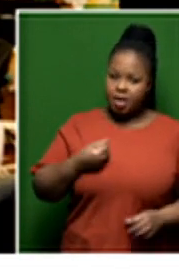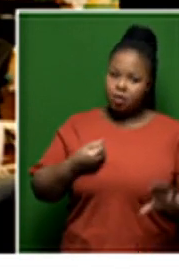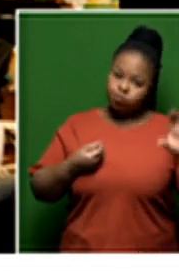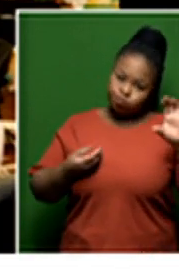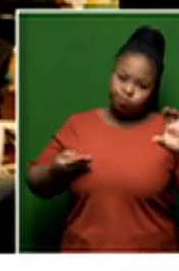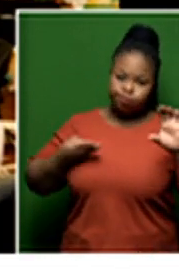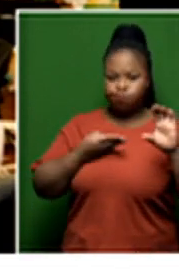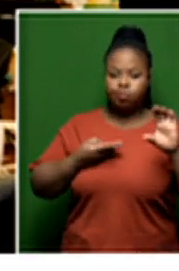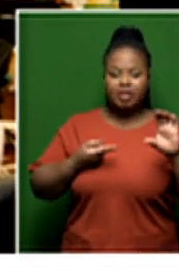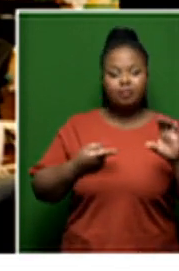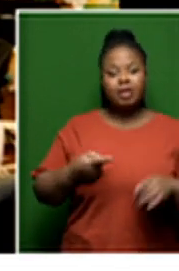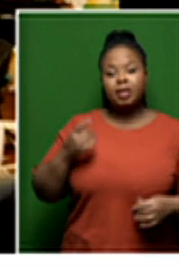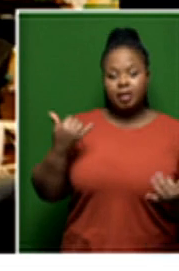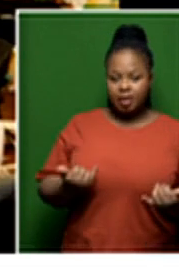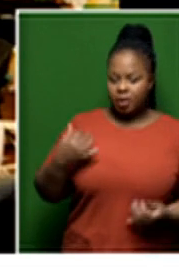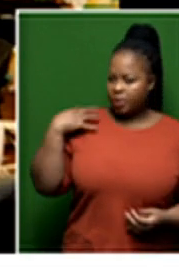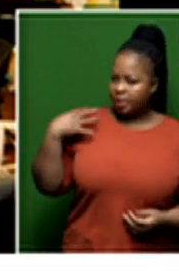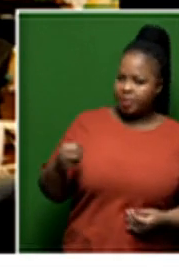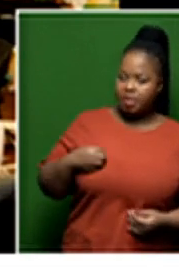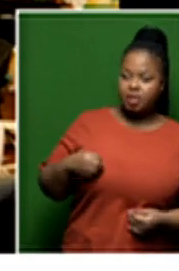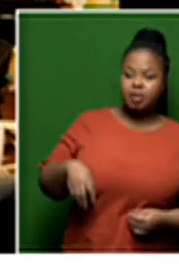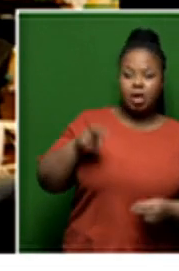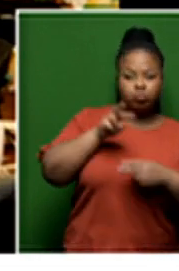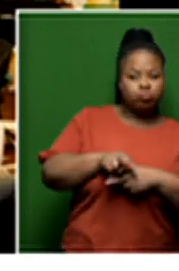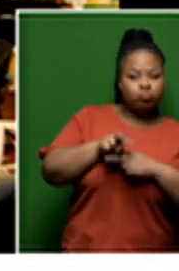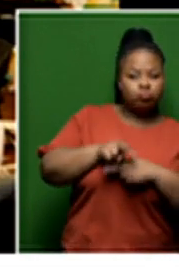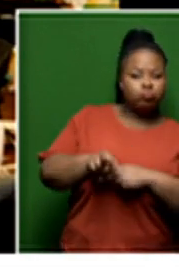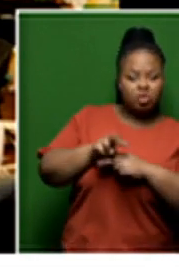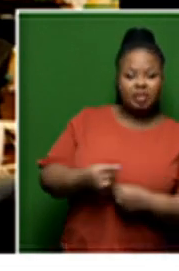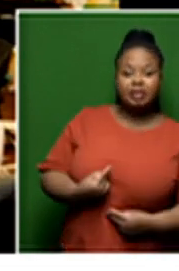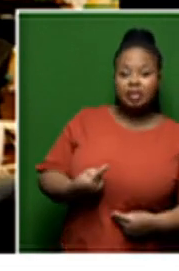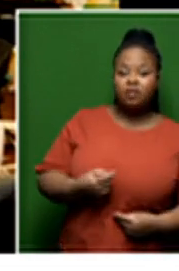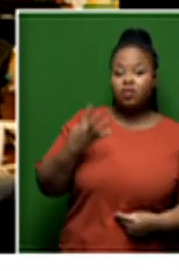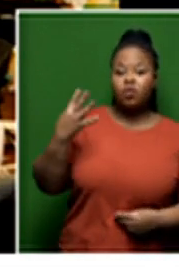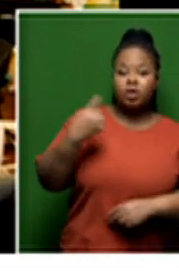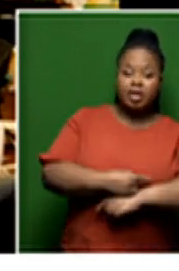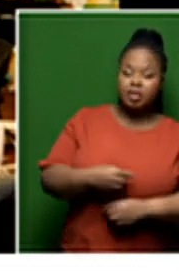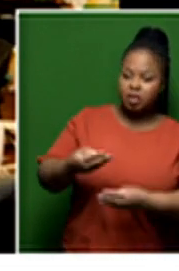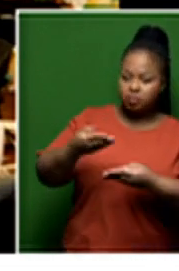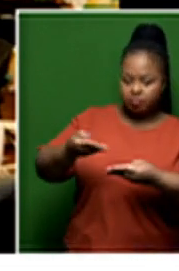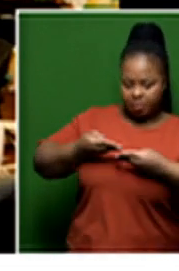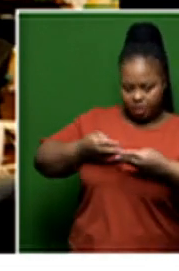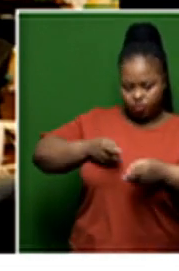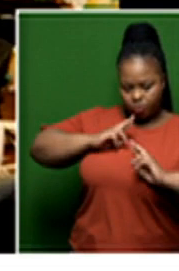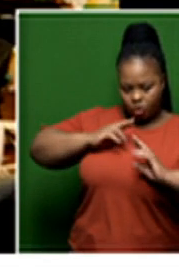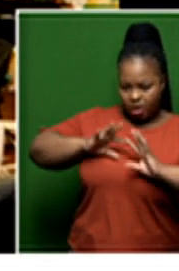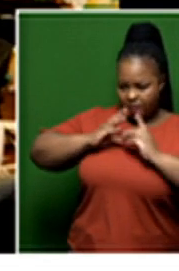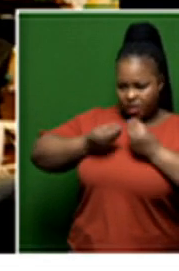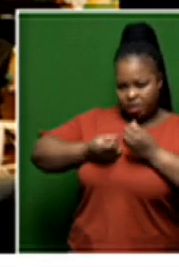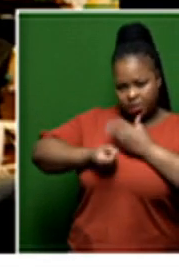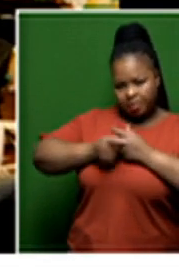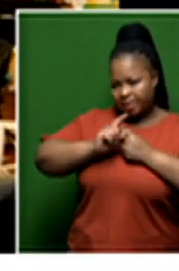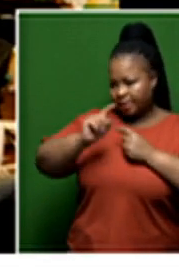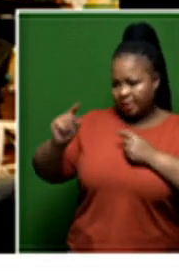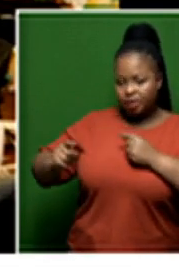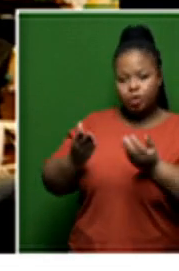way, the minister is monitoring this very closely herself. Every 4 days she gets a report on what is happening in terms of the